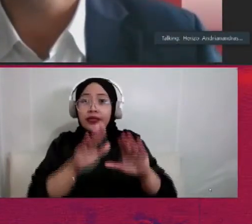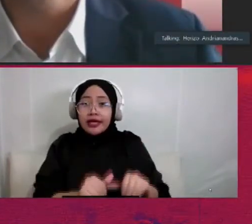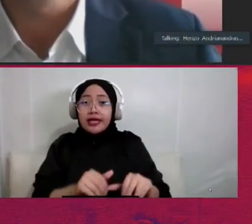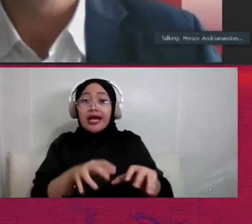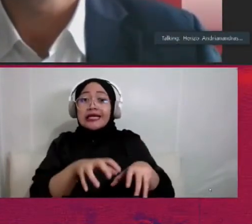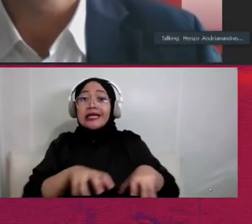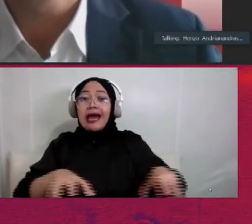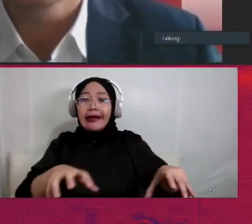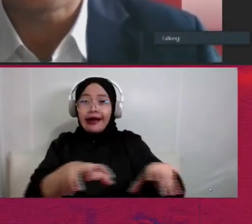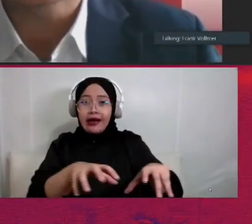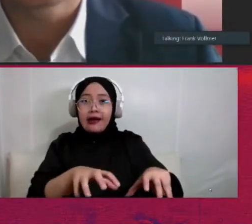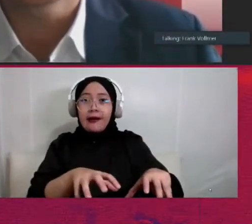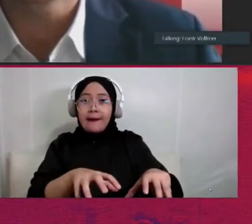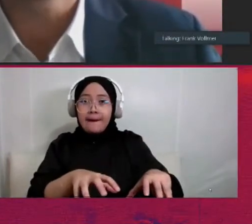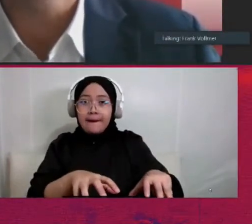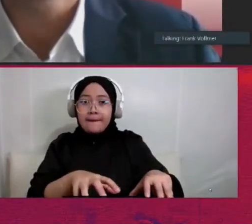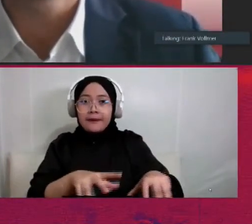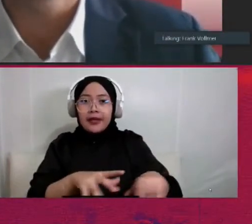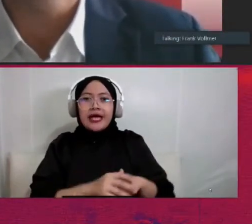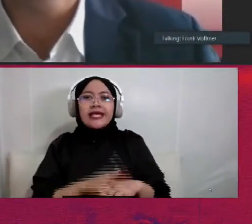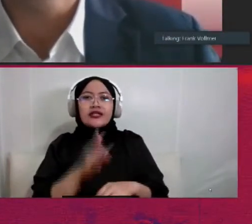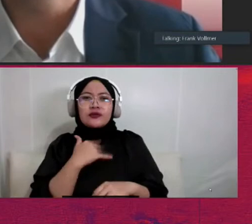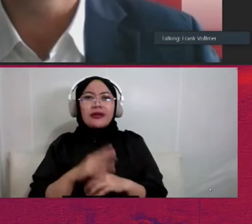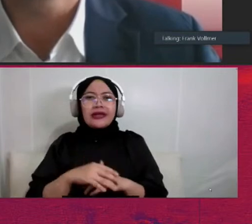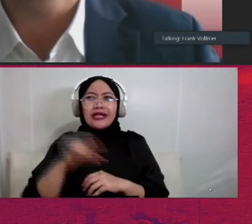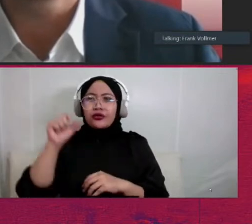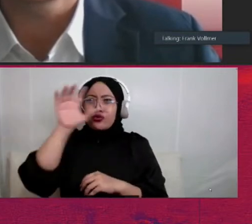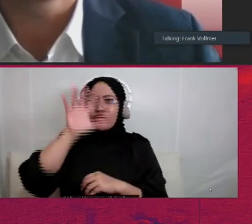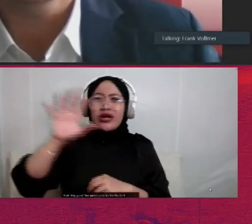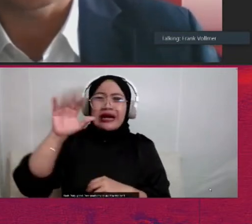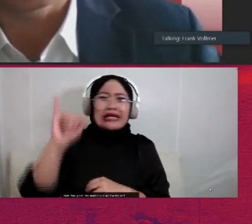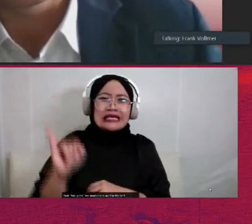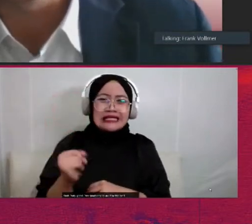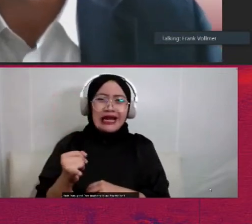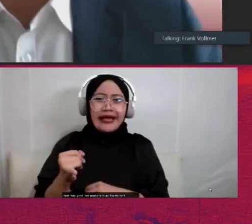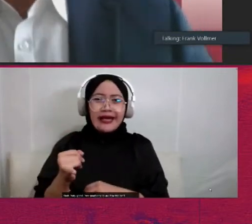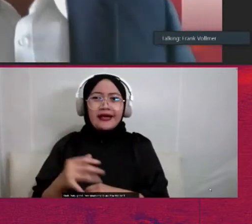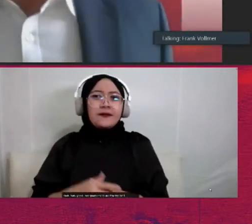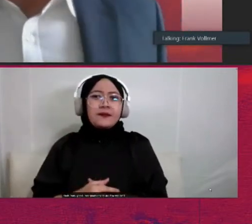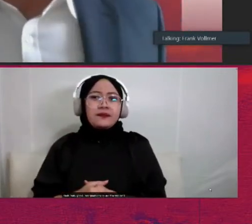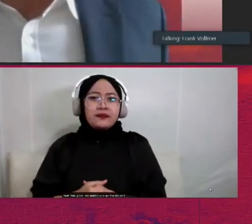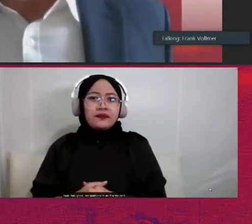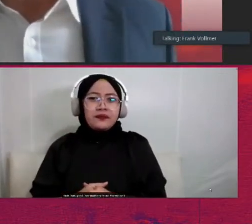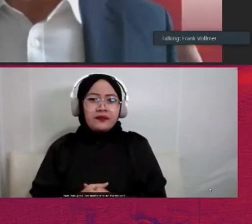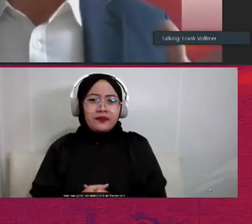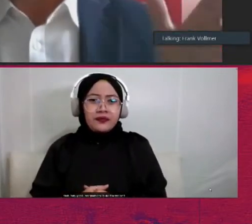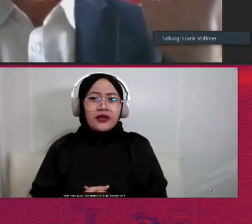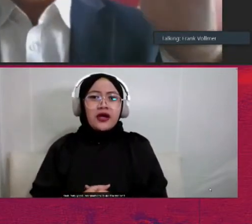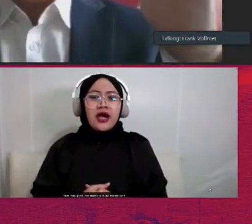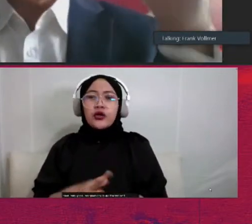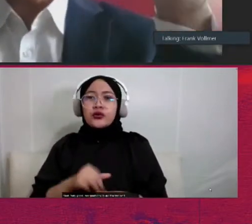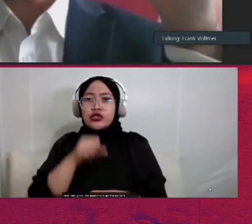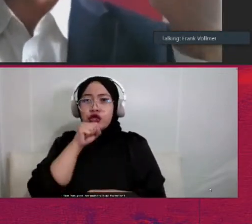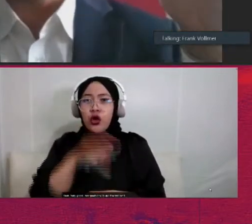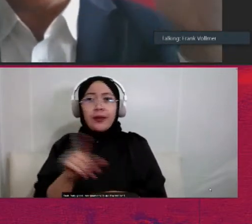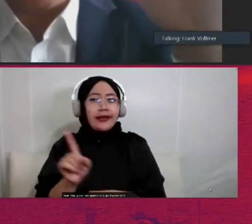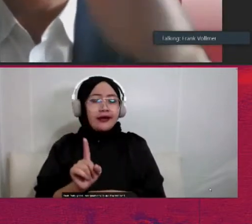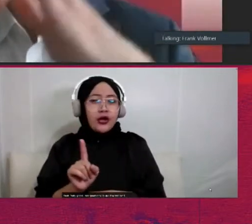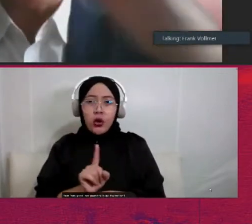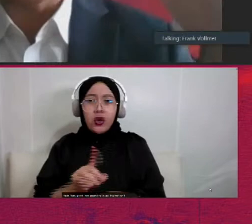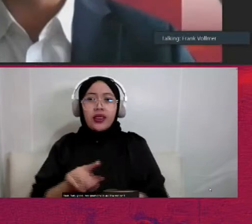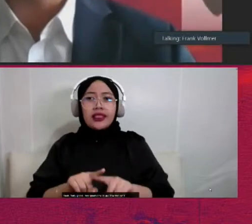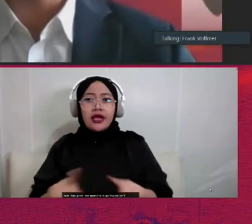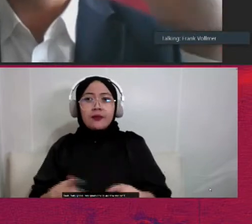with bad quality air to be poor? No. The simple answer is no. I mean, if